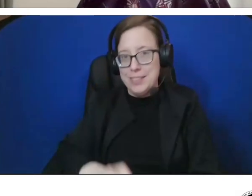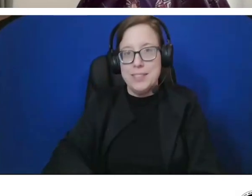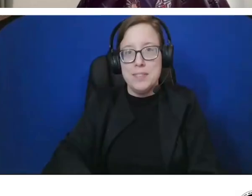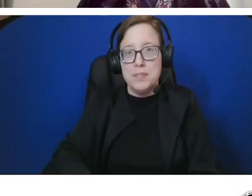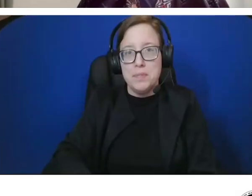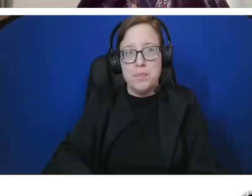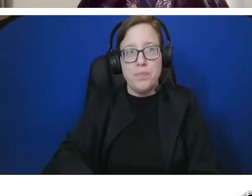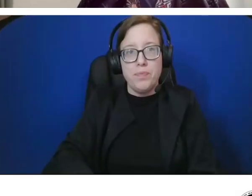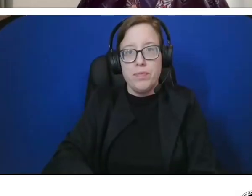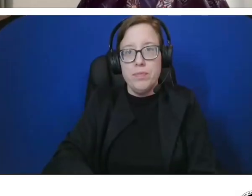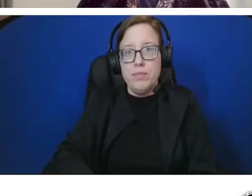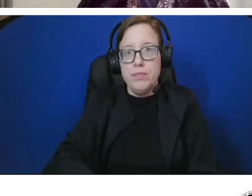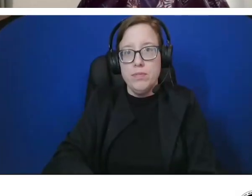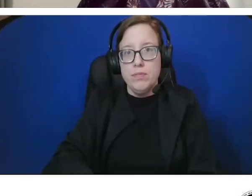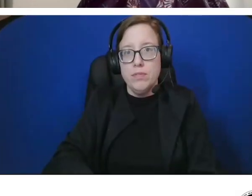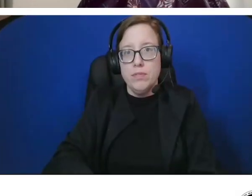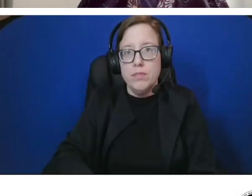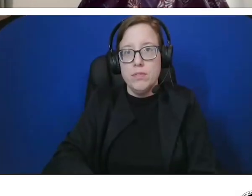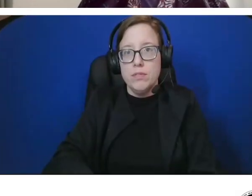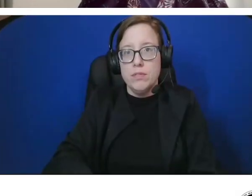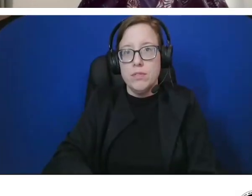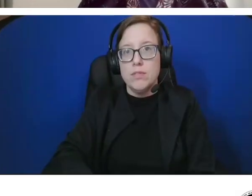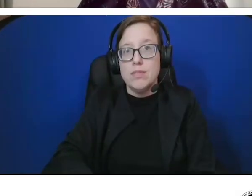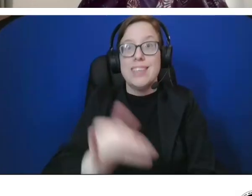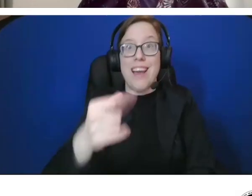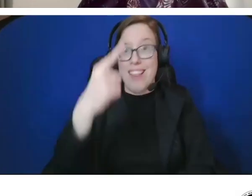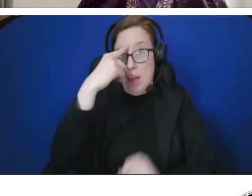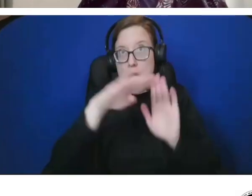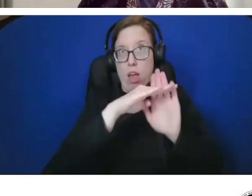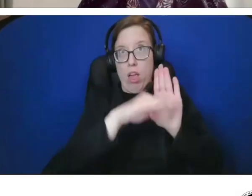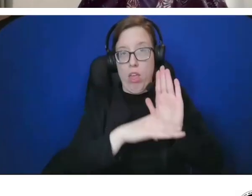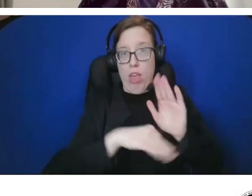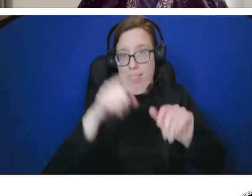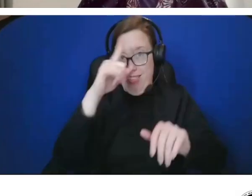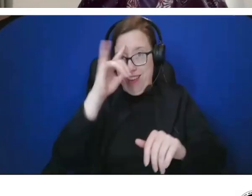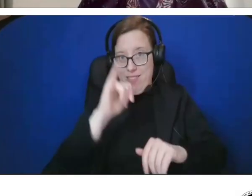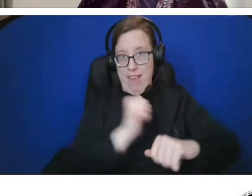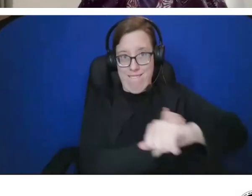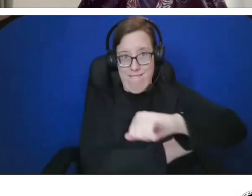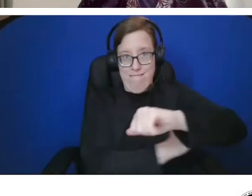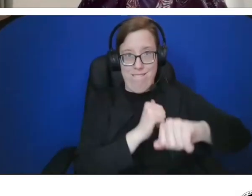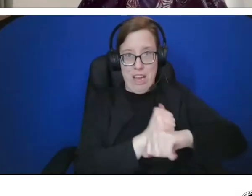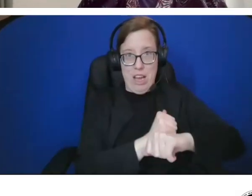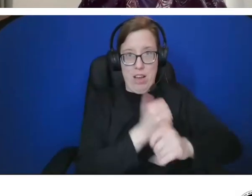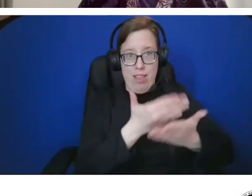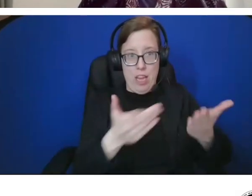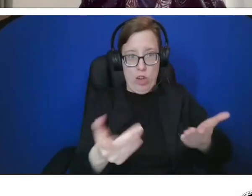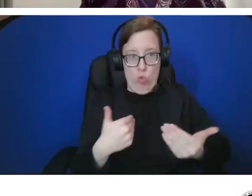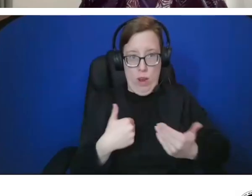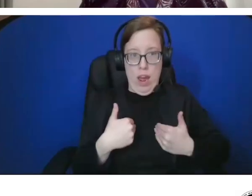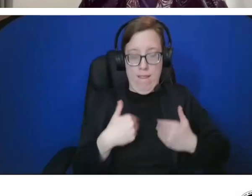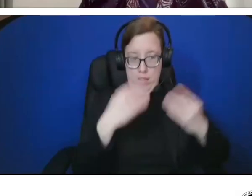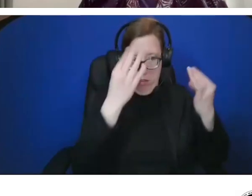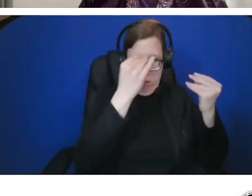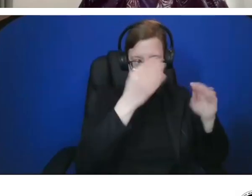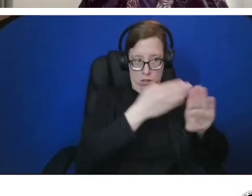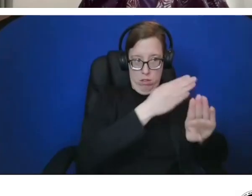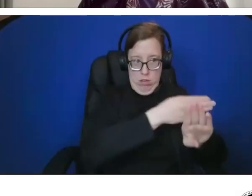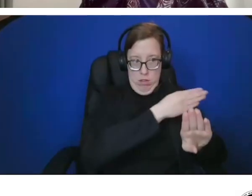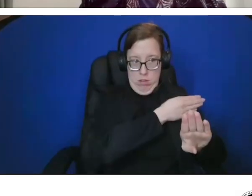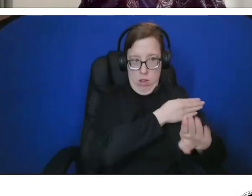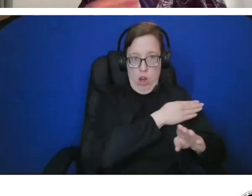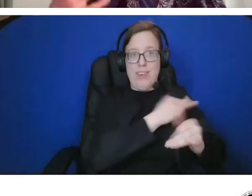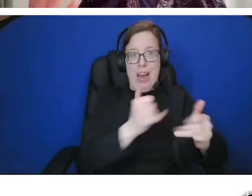Heidi. All right, now we're going to get into the lessons, but think of all the foundational information that you have now when you head into